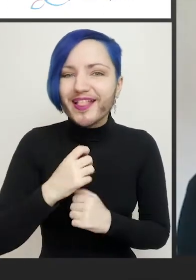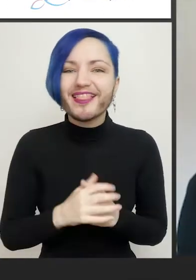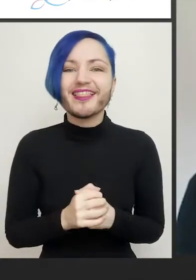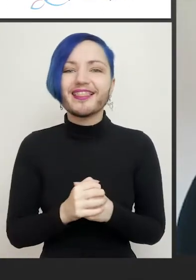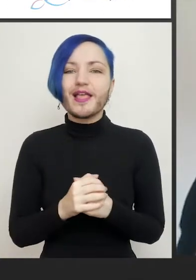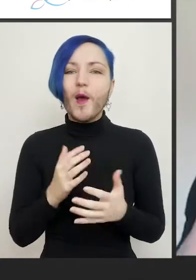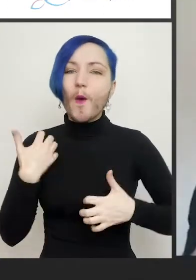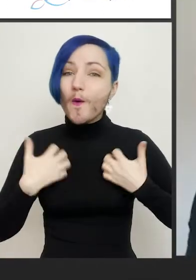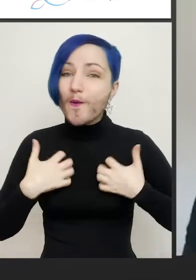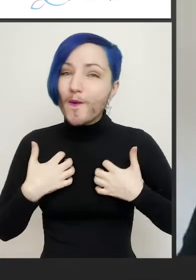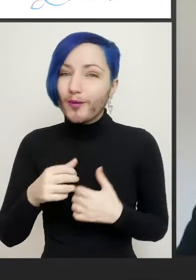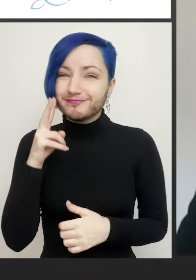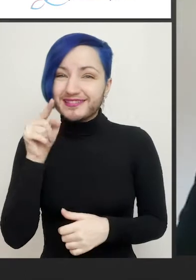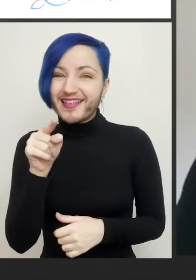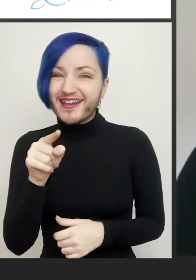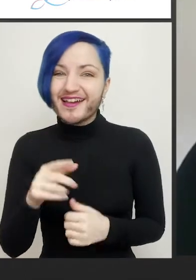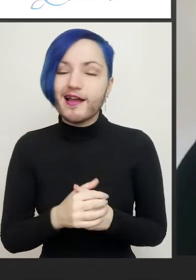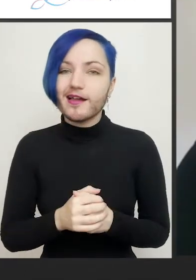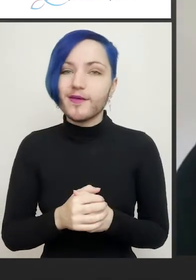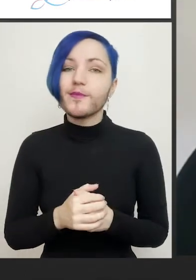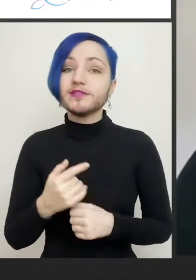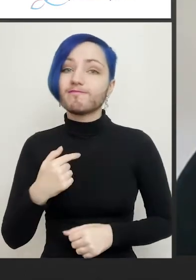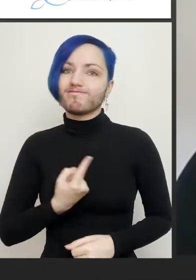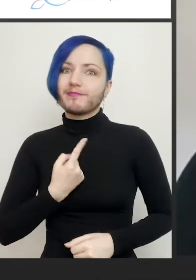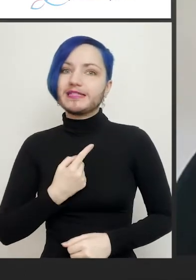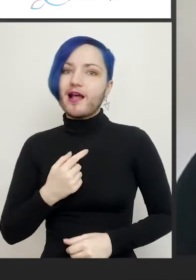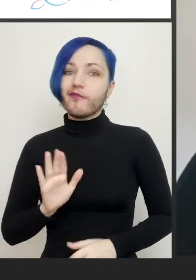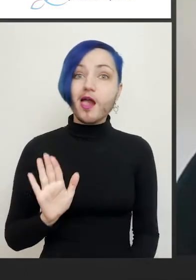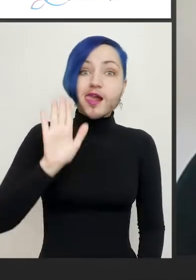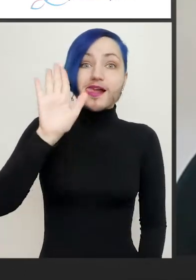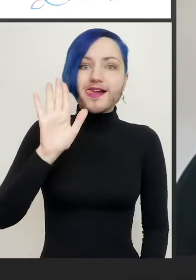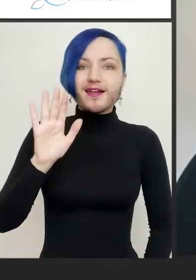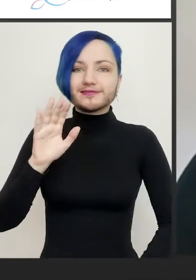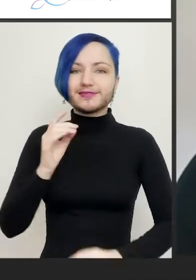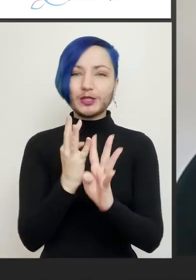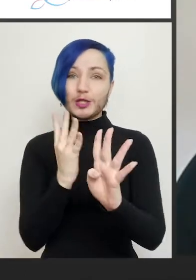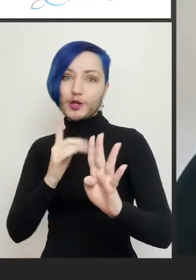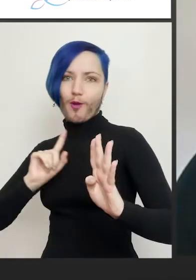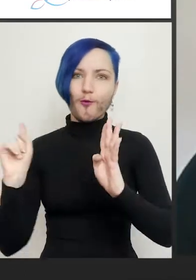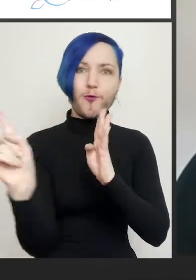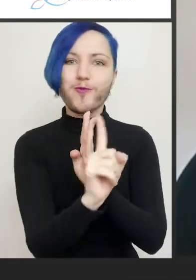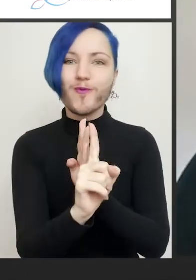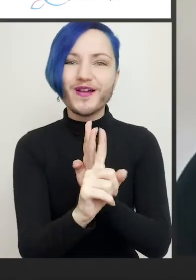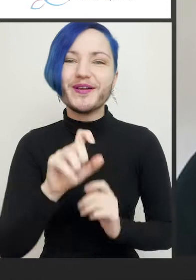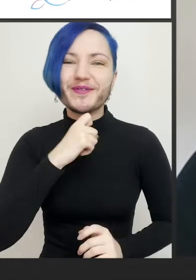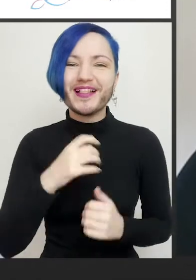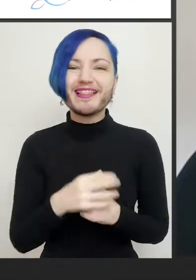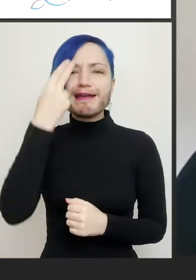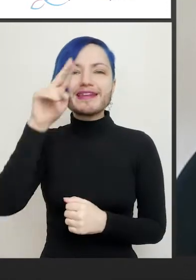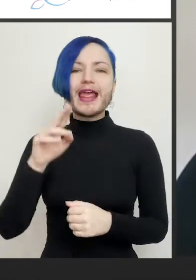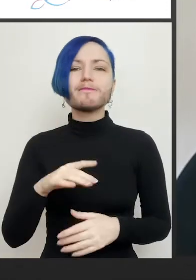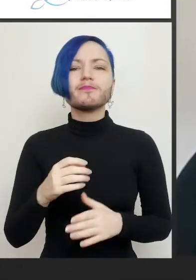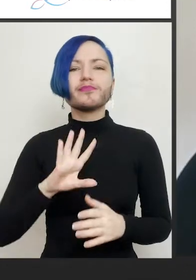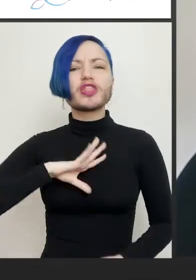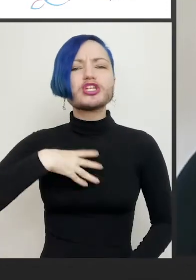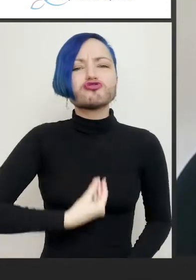is hotly anticipated. And I'm going to get myself right there, right at the top of the queue to get one. It's called The Transgender